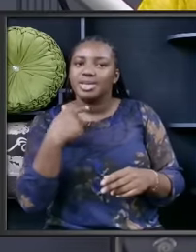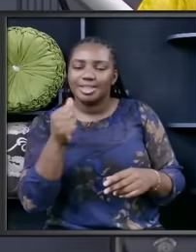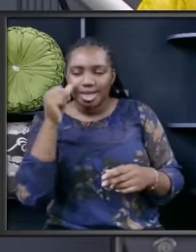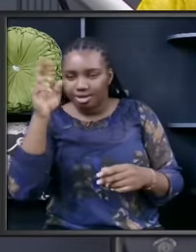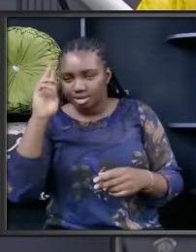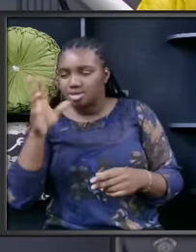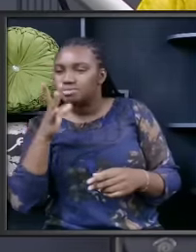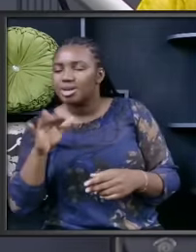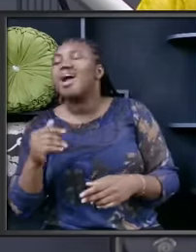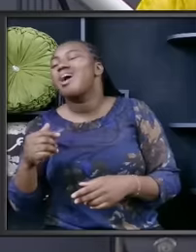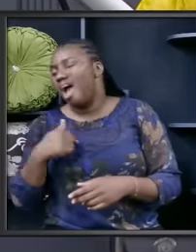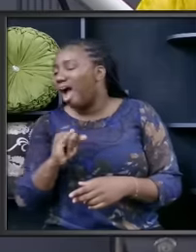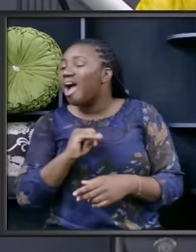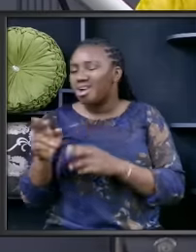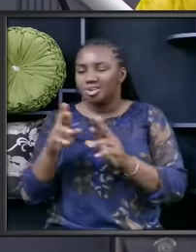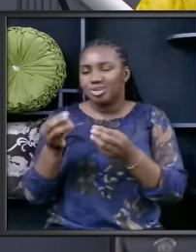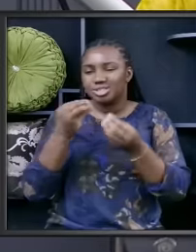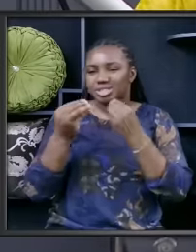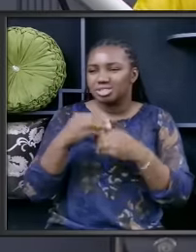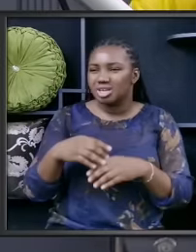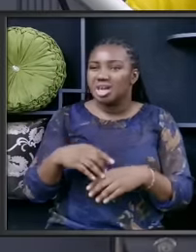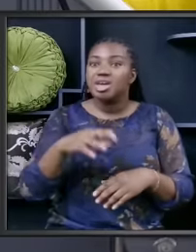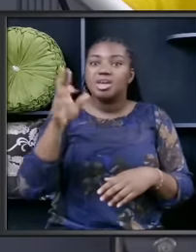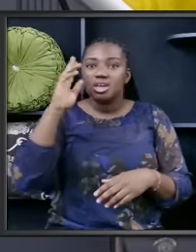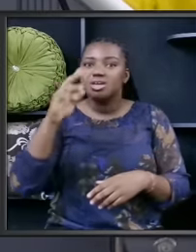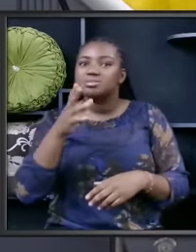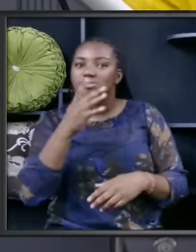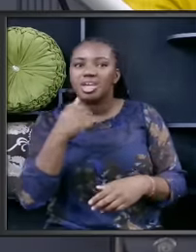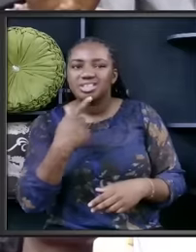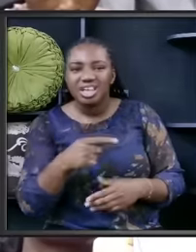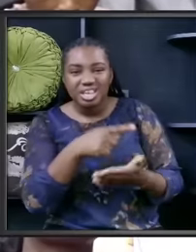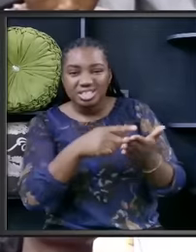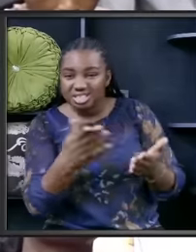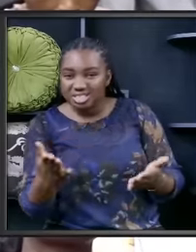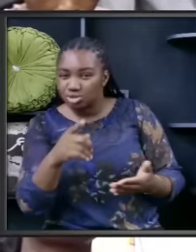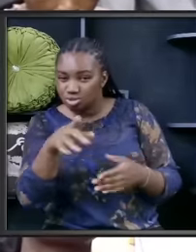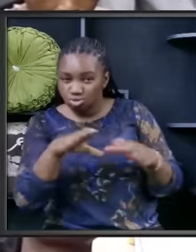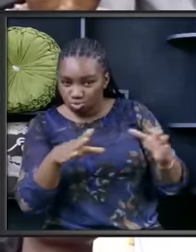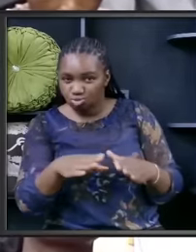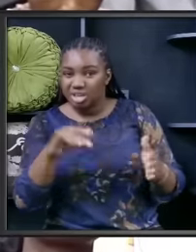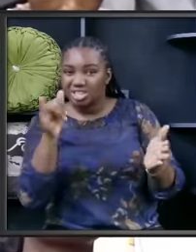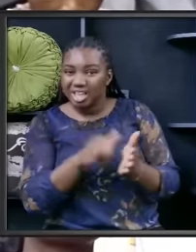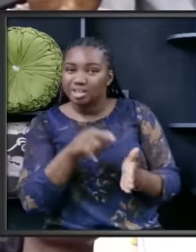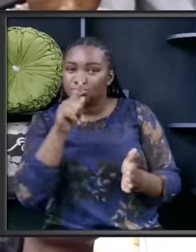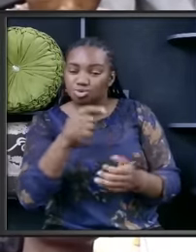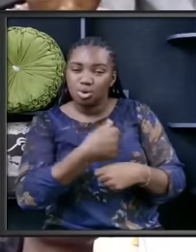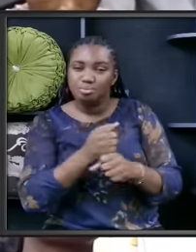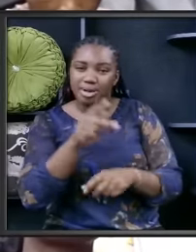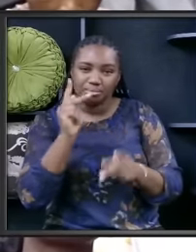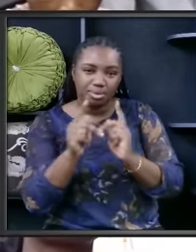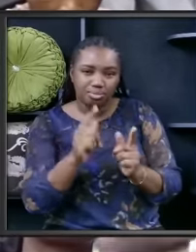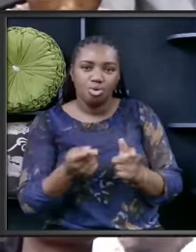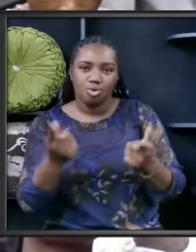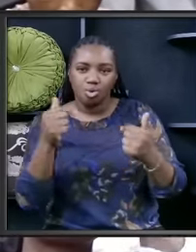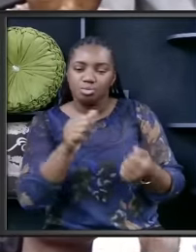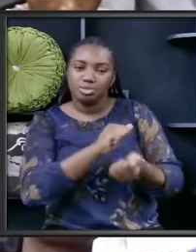they chop again for it. Mama said, a lie. Say this thing where you they do, where you won't make people come scatter your property. Every suffering where they